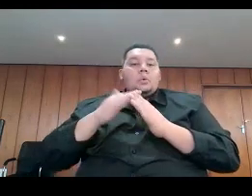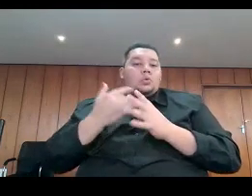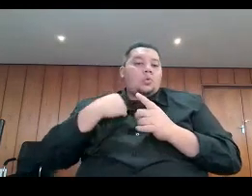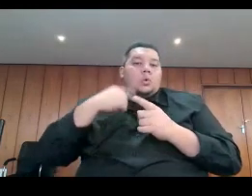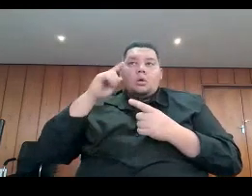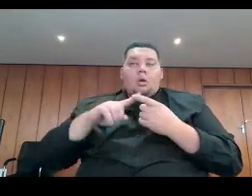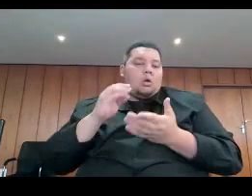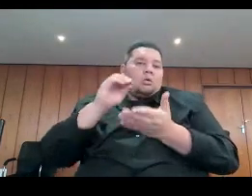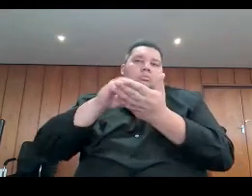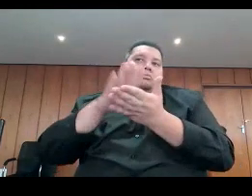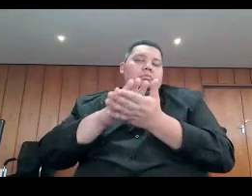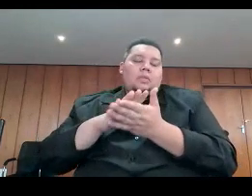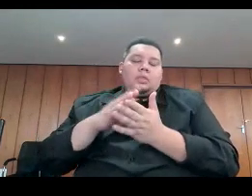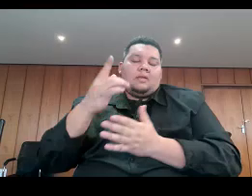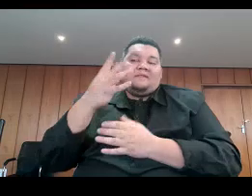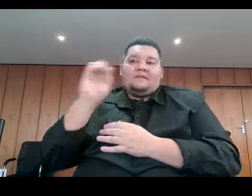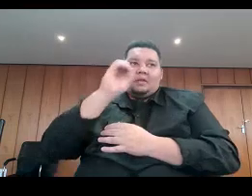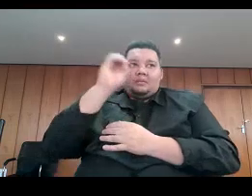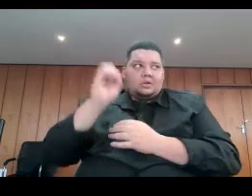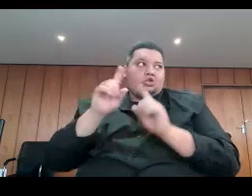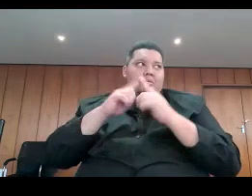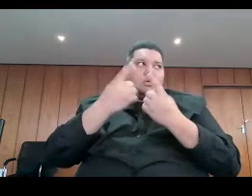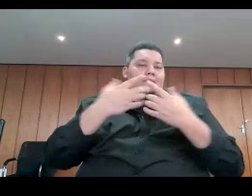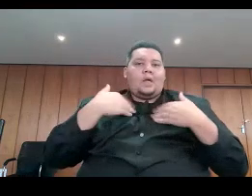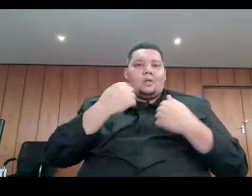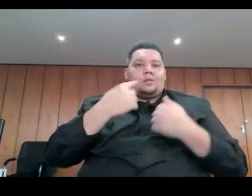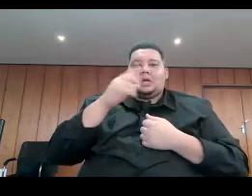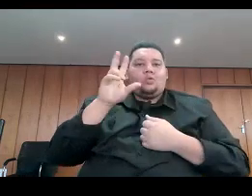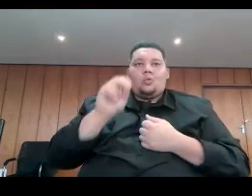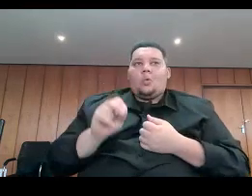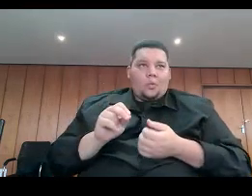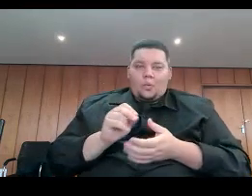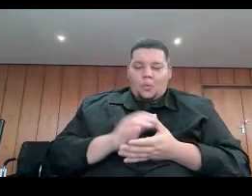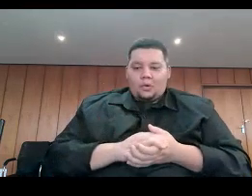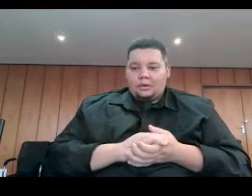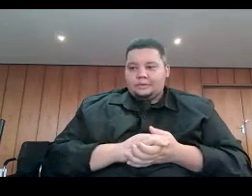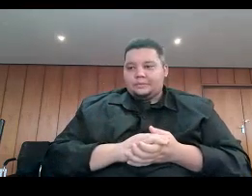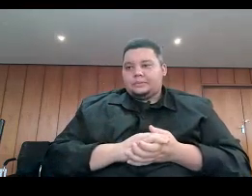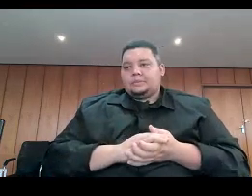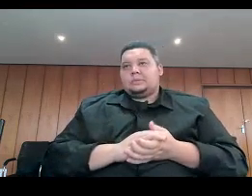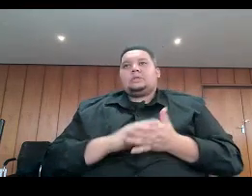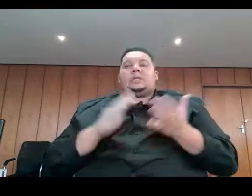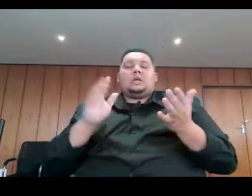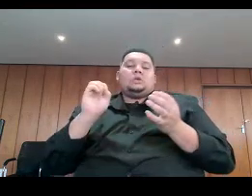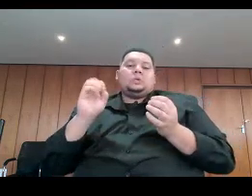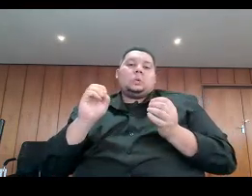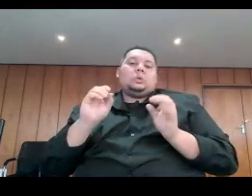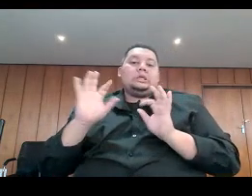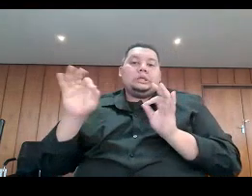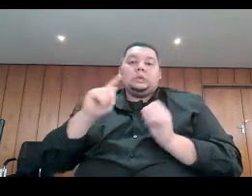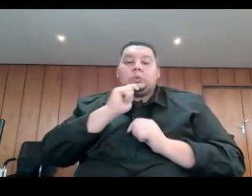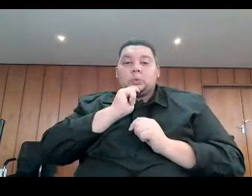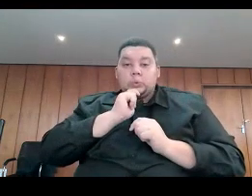put the 50%, right? The Department of Health is going to say no. So that is a